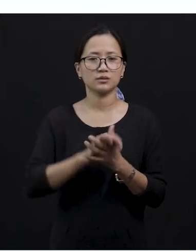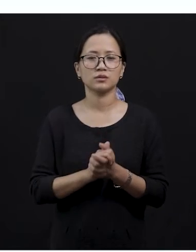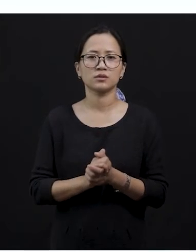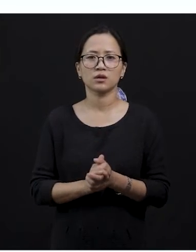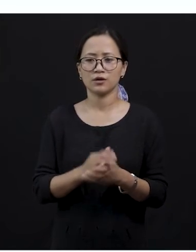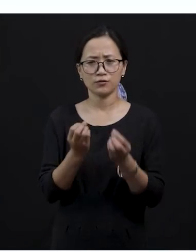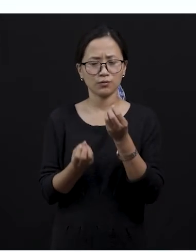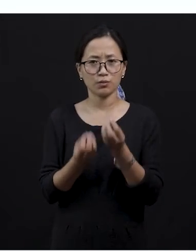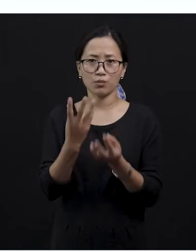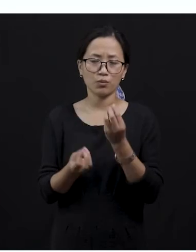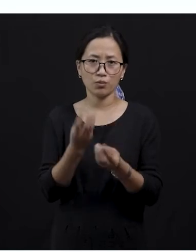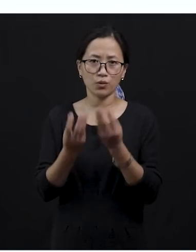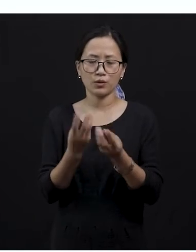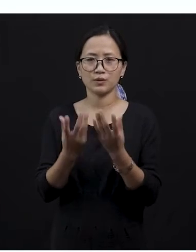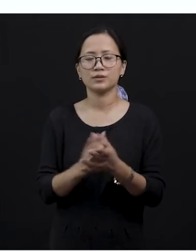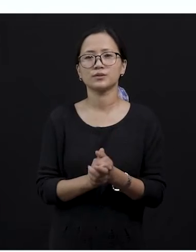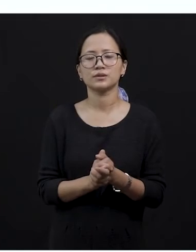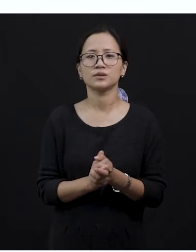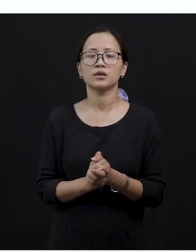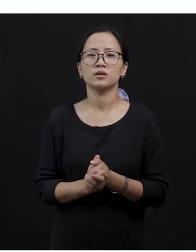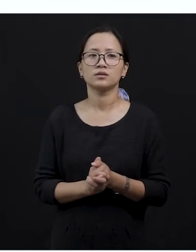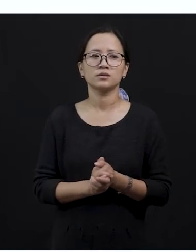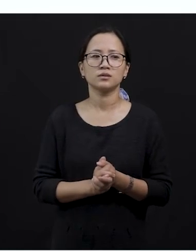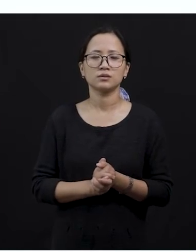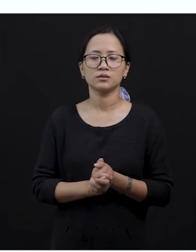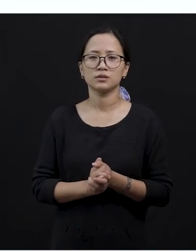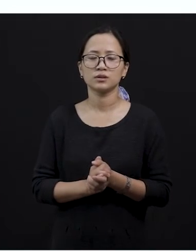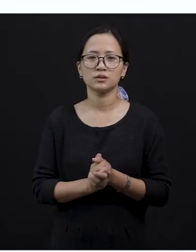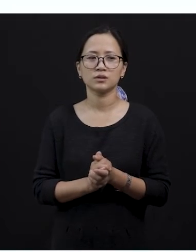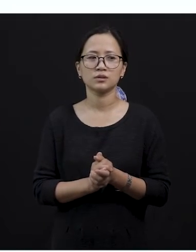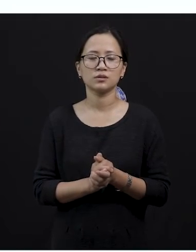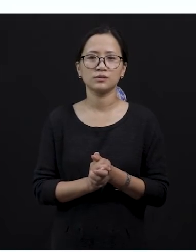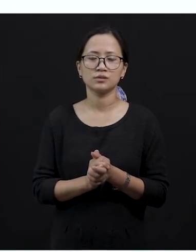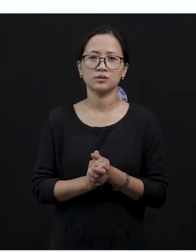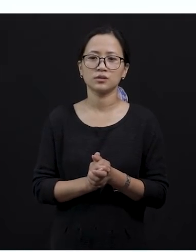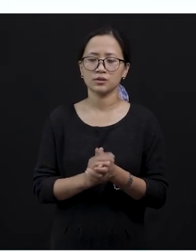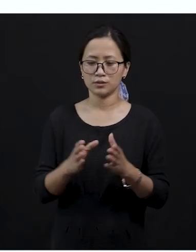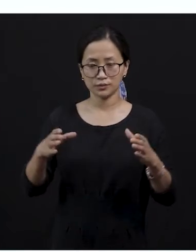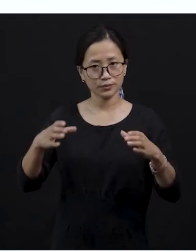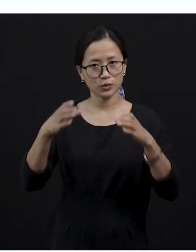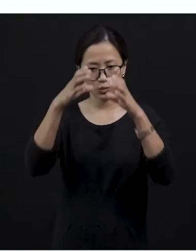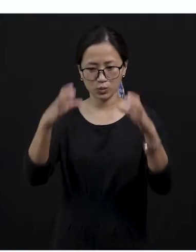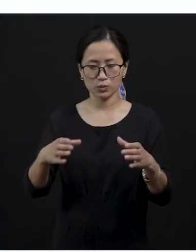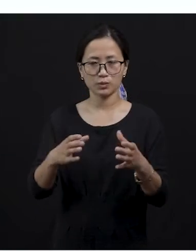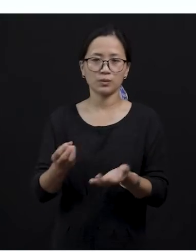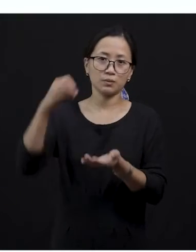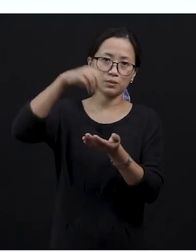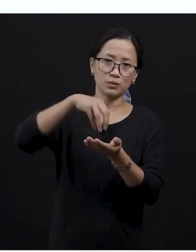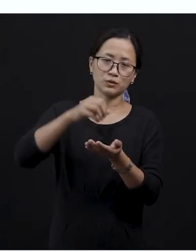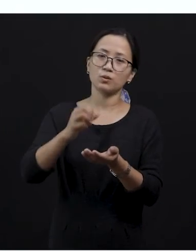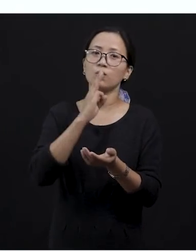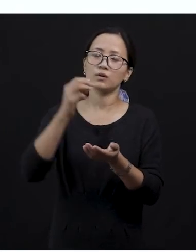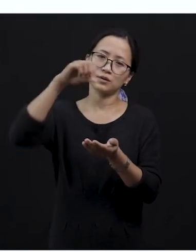you boil this, if you keep heating the liquid, you put the water in a pan and you boil